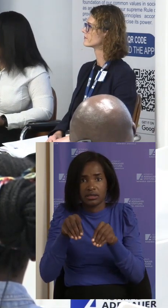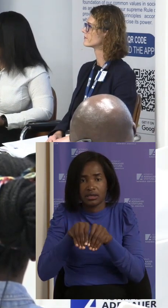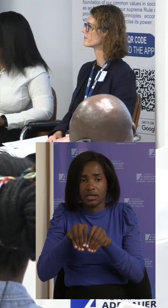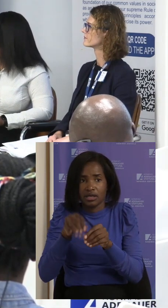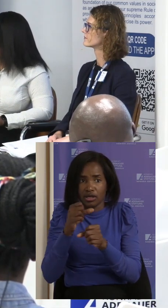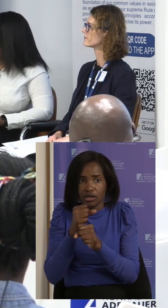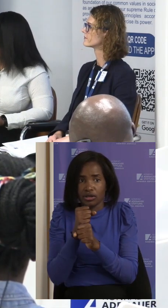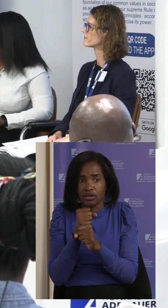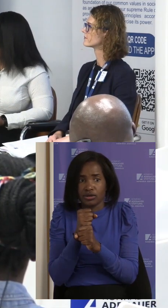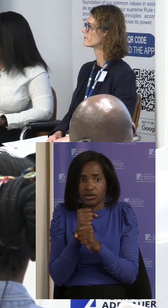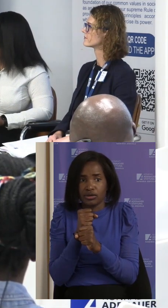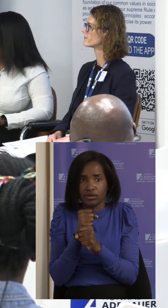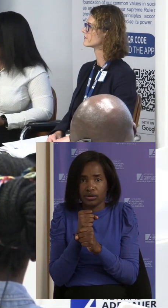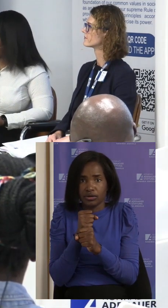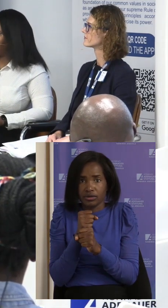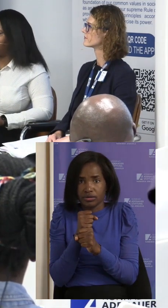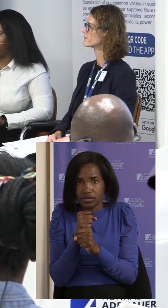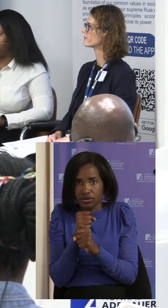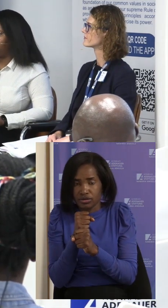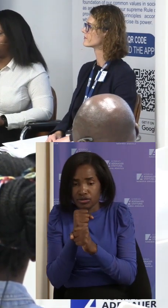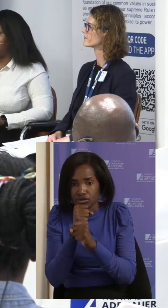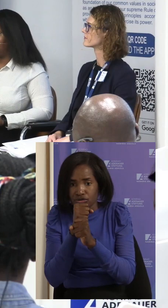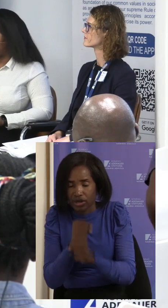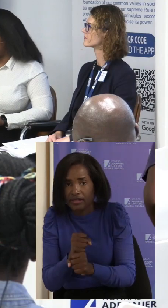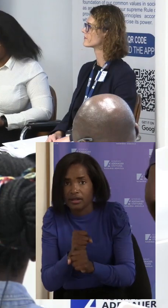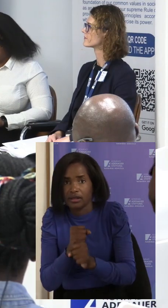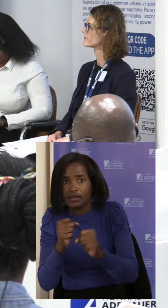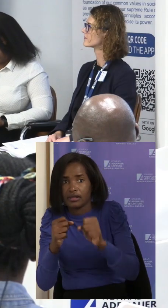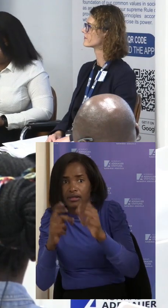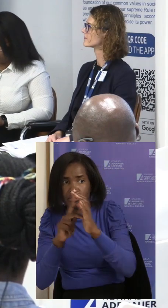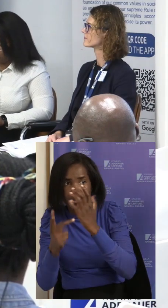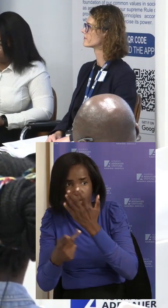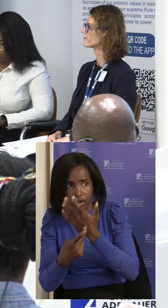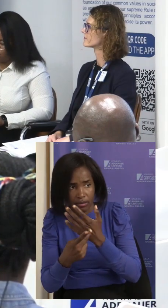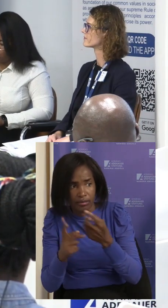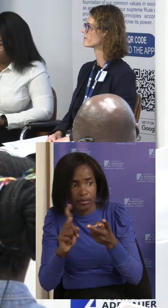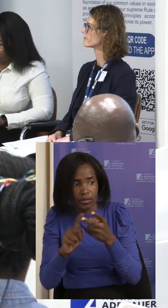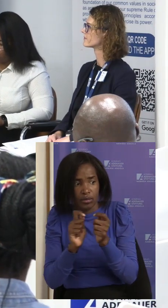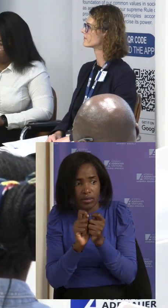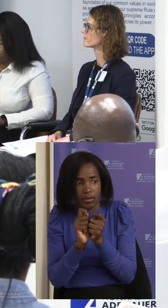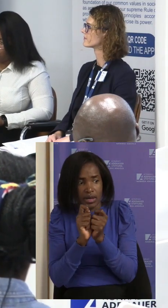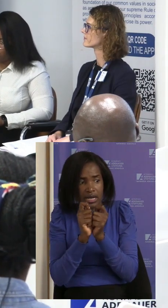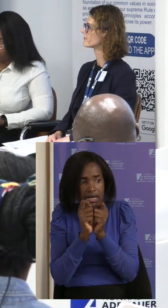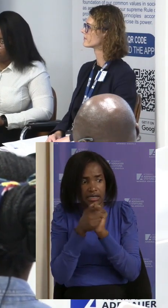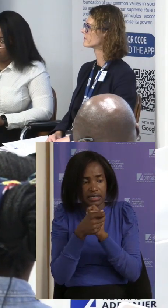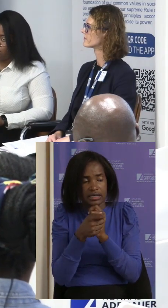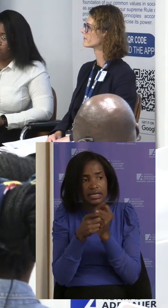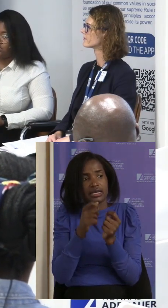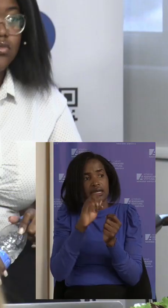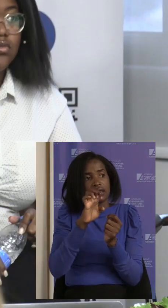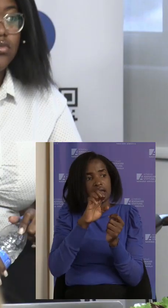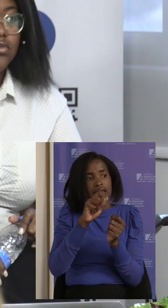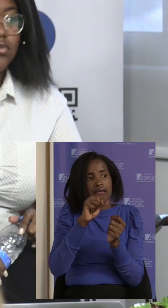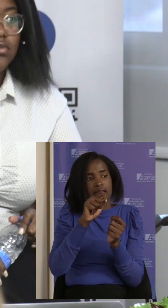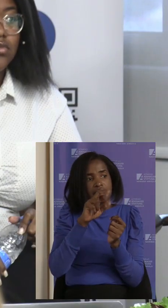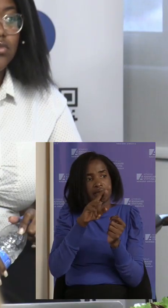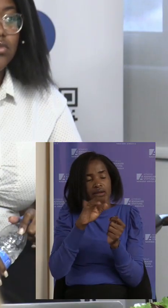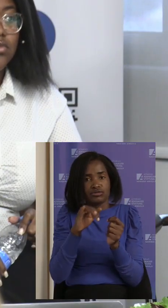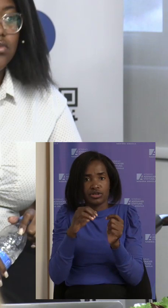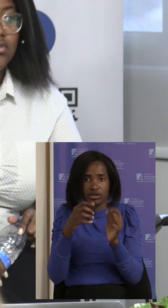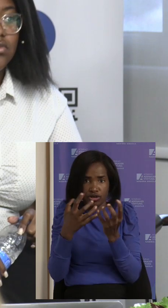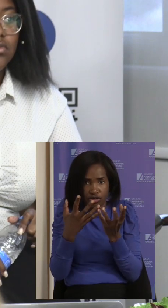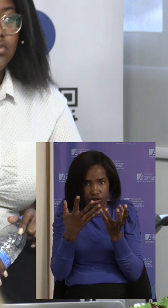strengthening the bridging programs and adjusting the entry requirements in such a way that they could